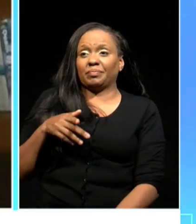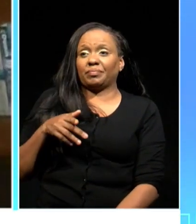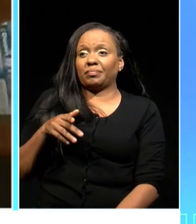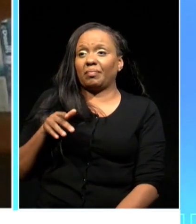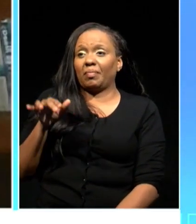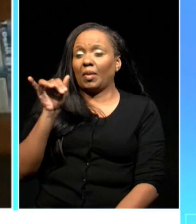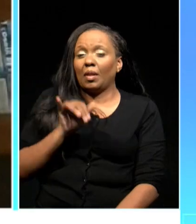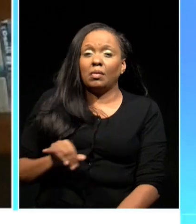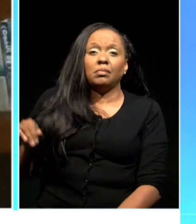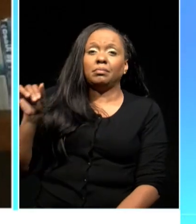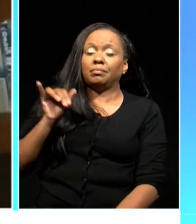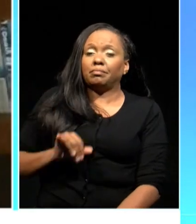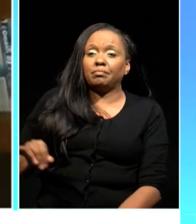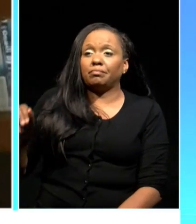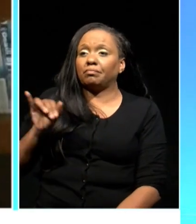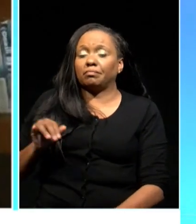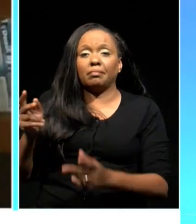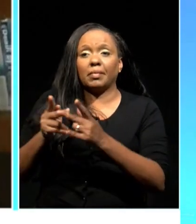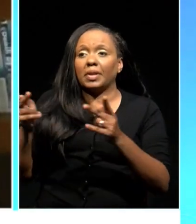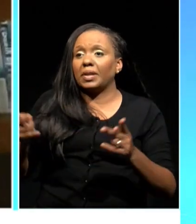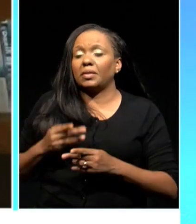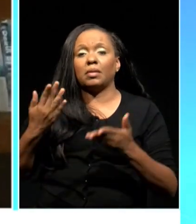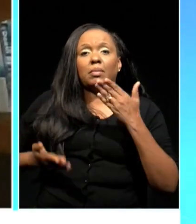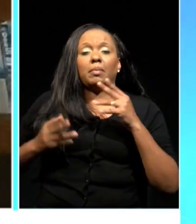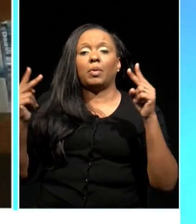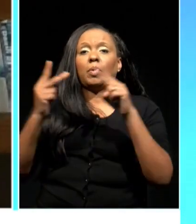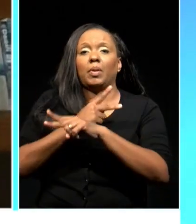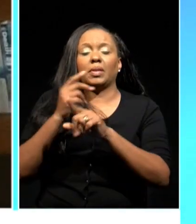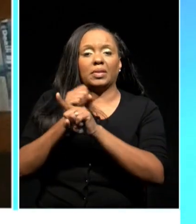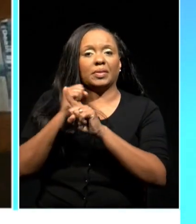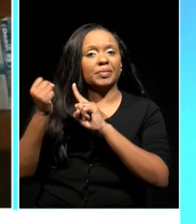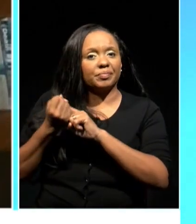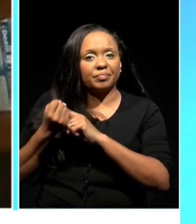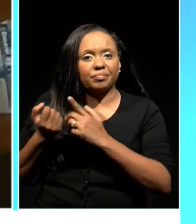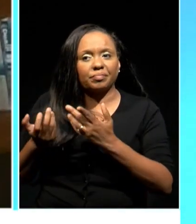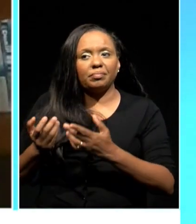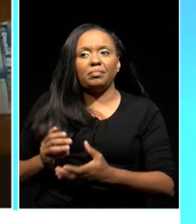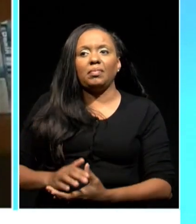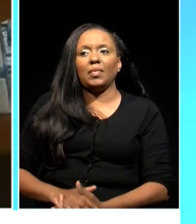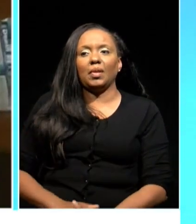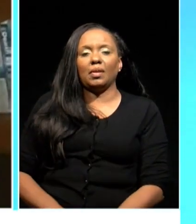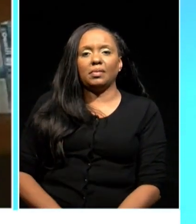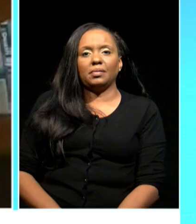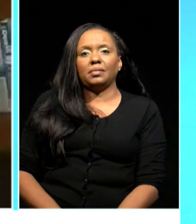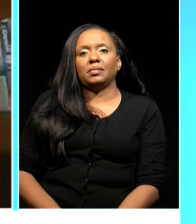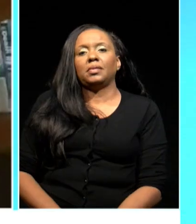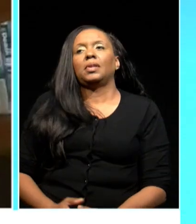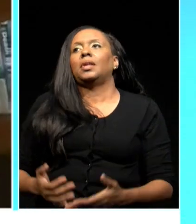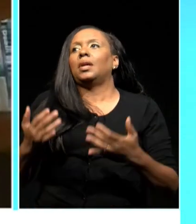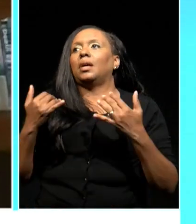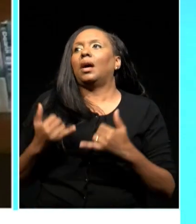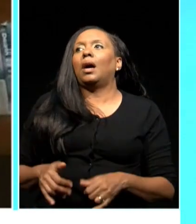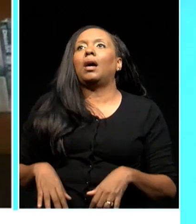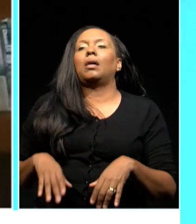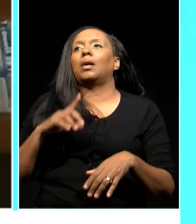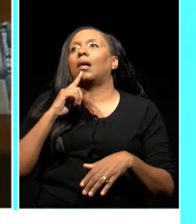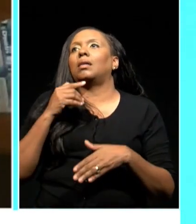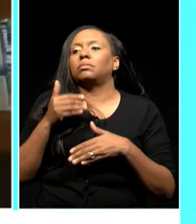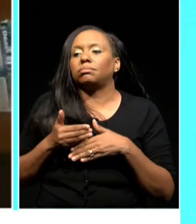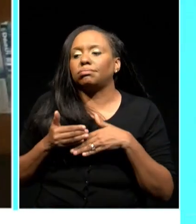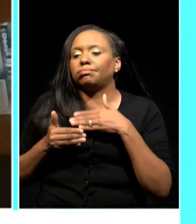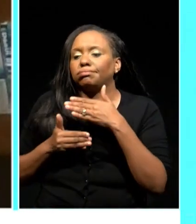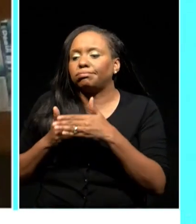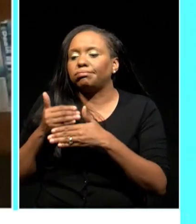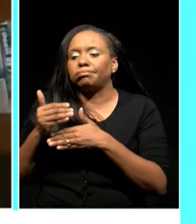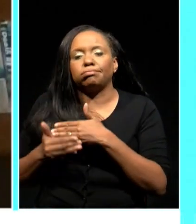in 2018, and perhaps in an even worse situation, because it's now dragging on for longer. If you understand what I'm trying to